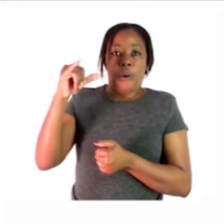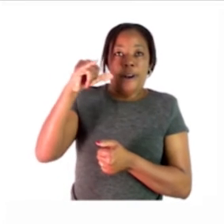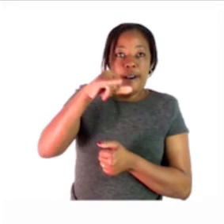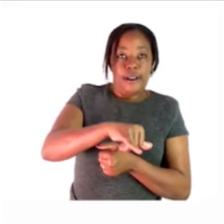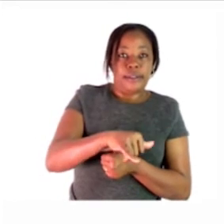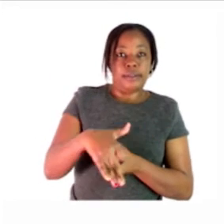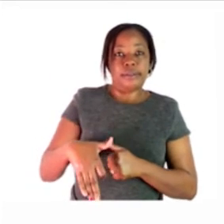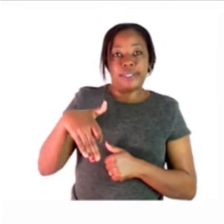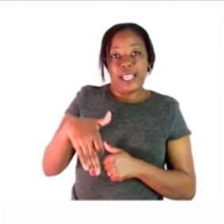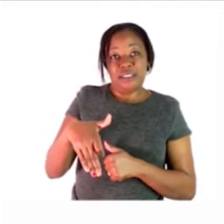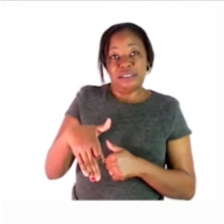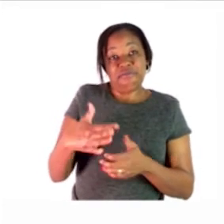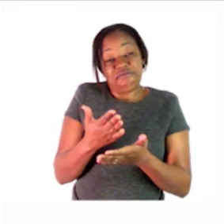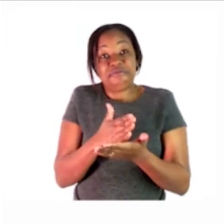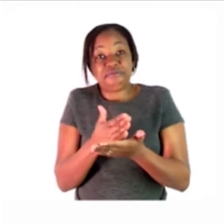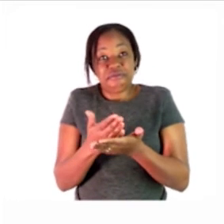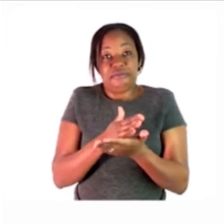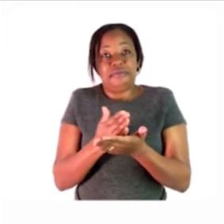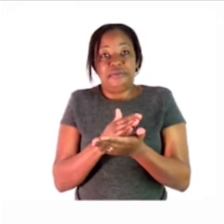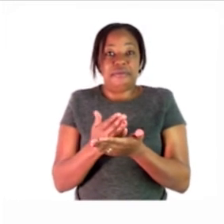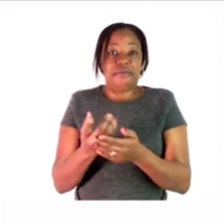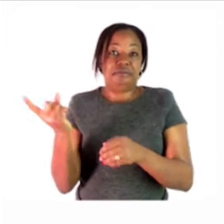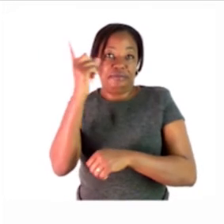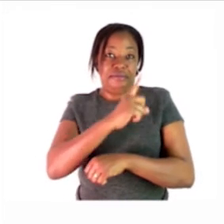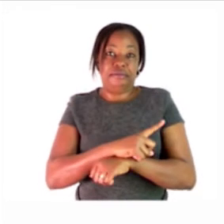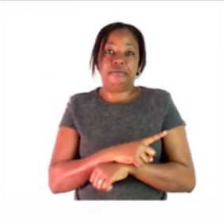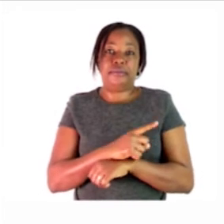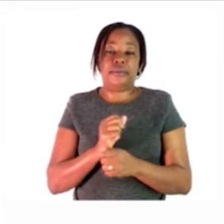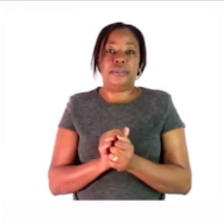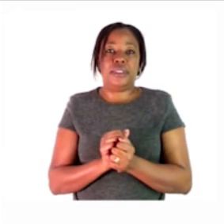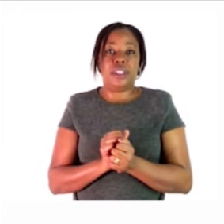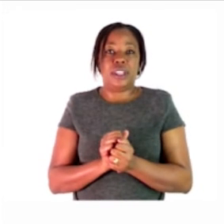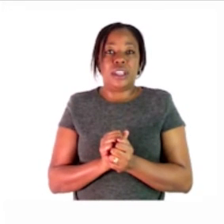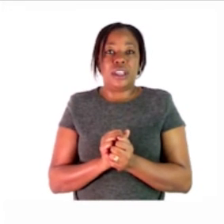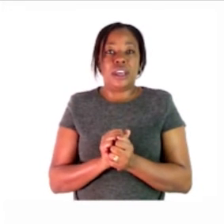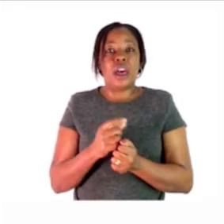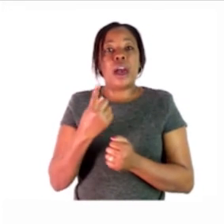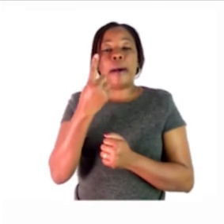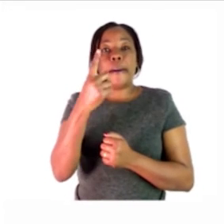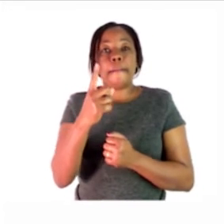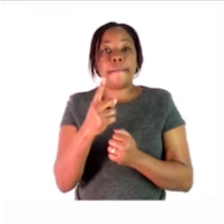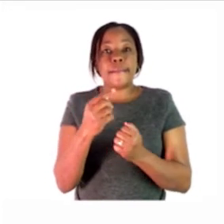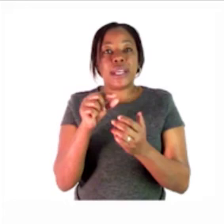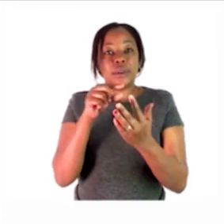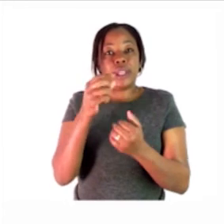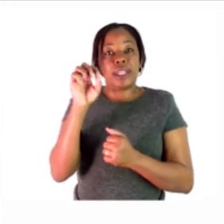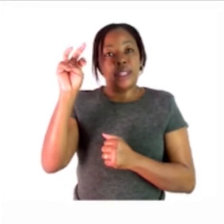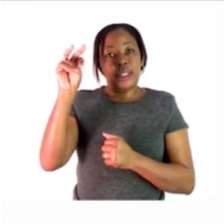What about if I have to use any? We don't have any sugar. That is a negative